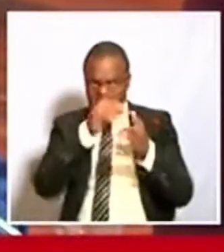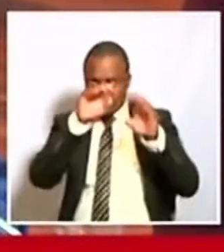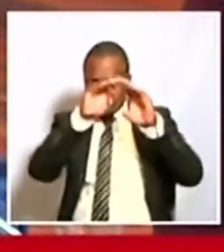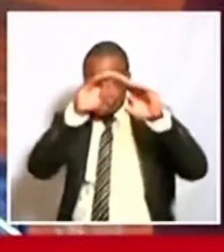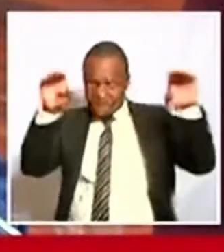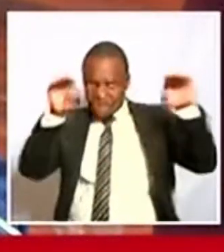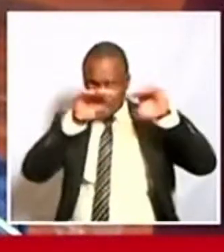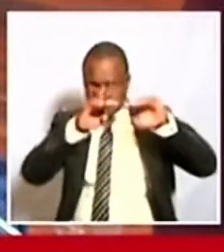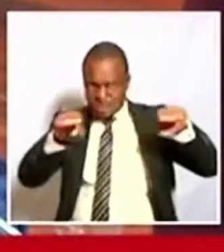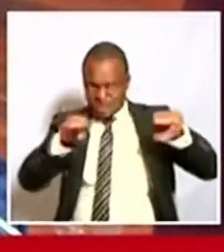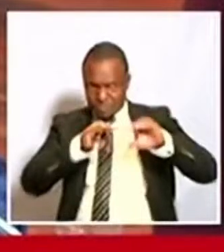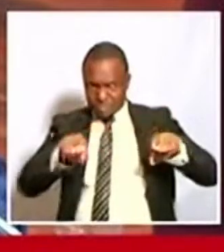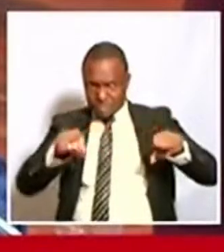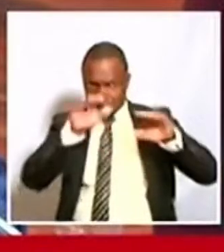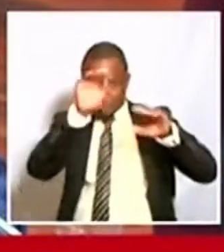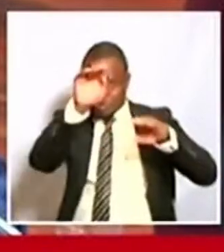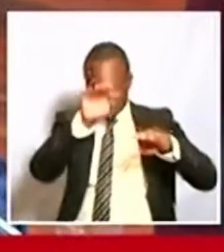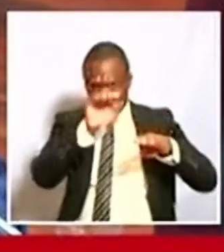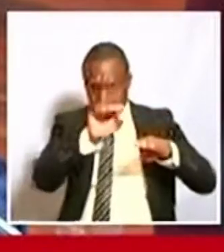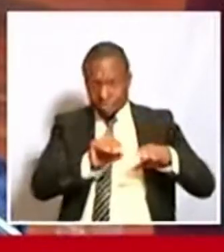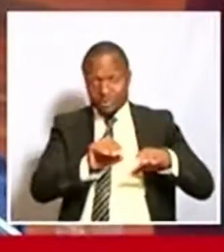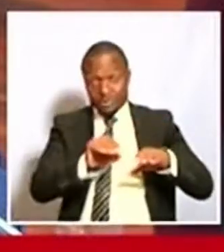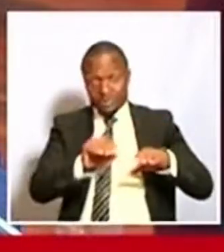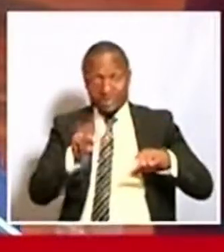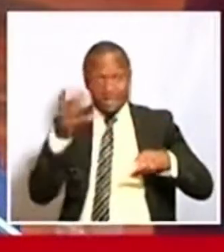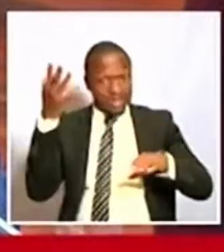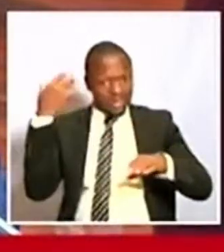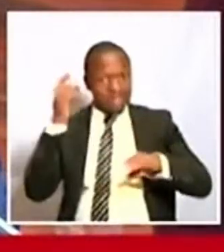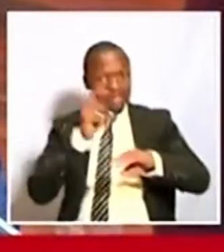the rehabilitation. On